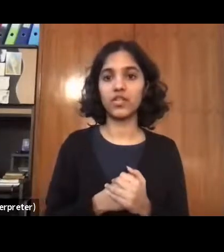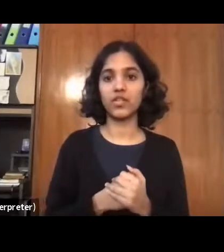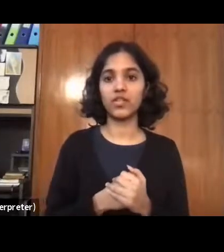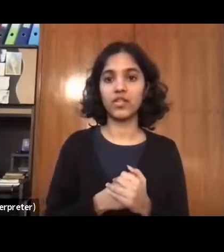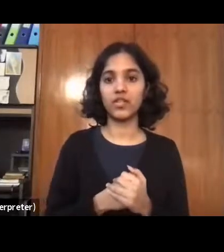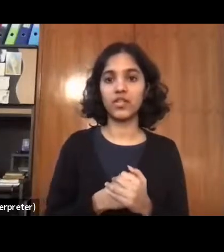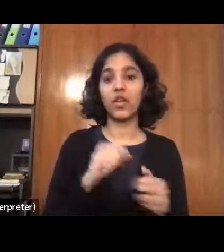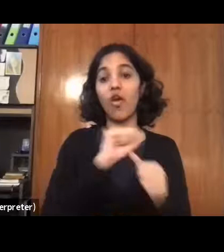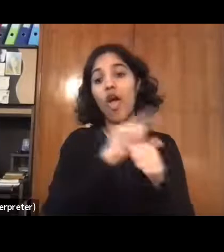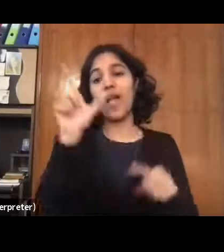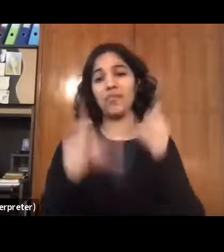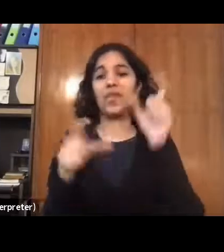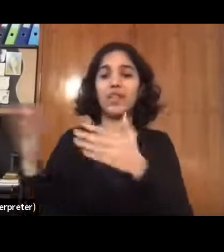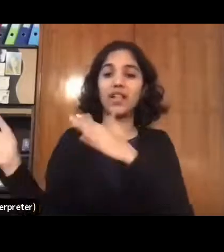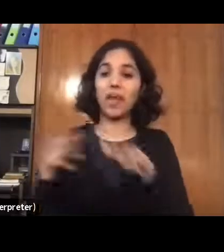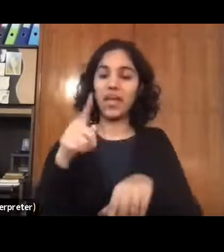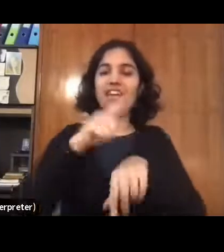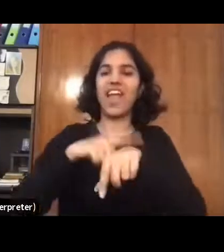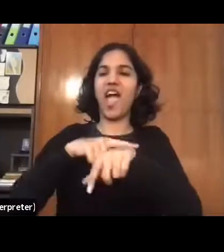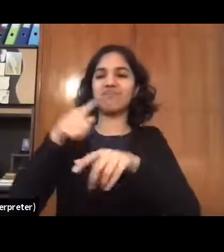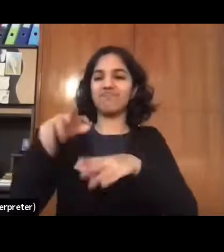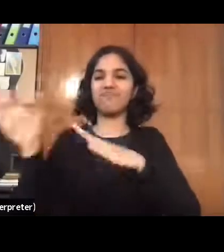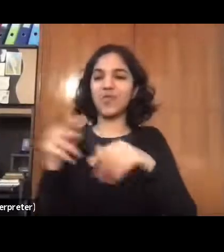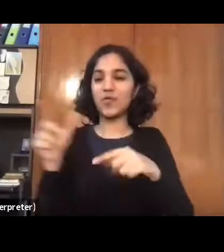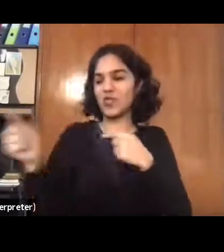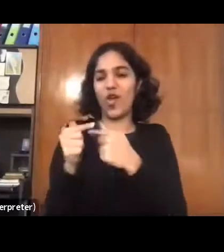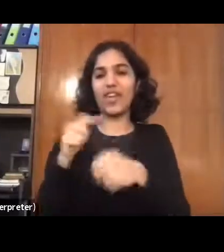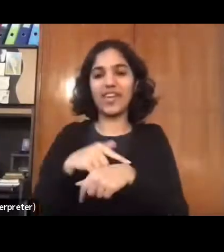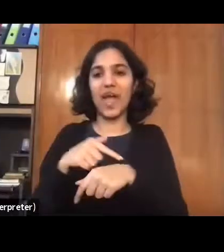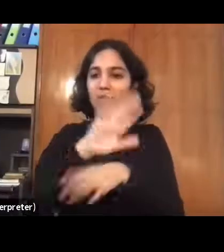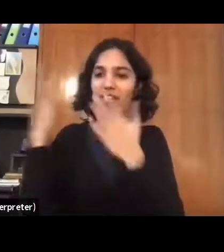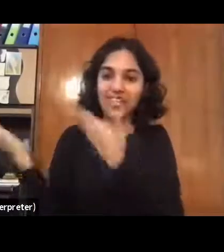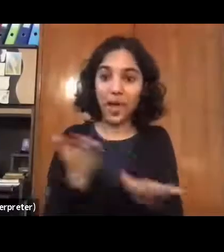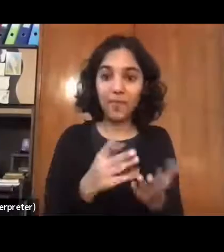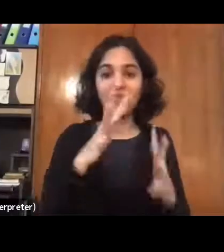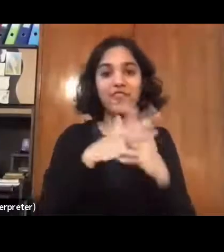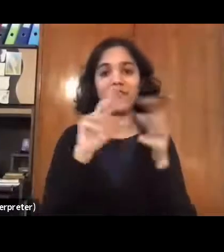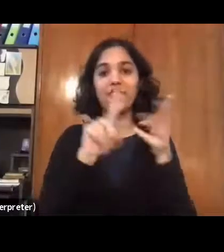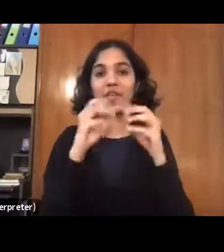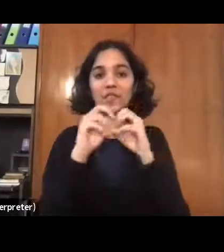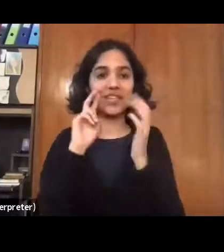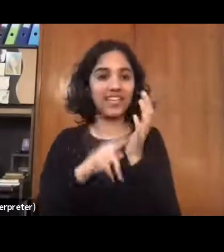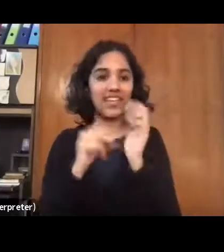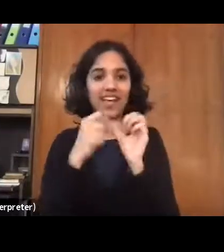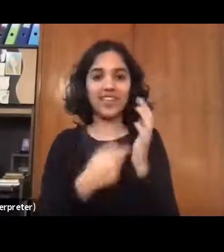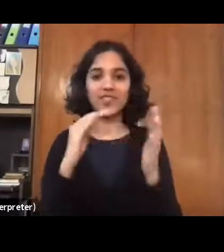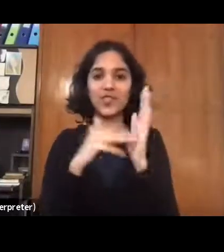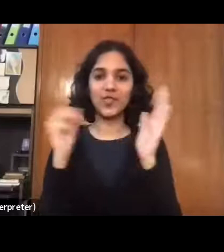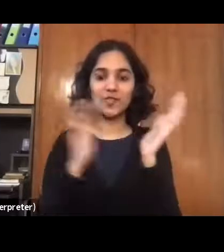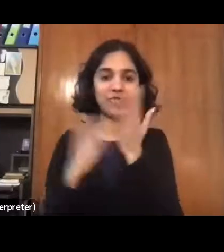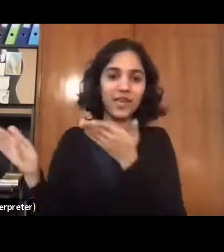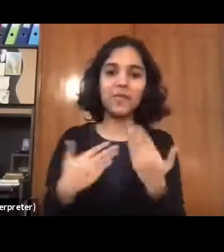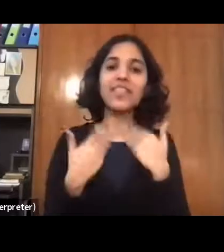and each one of you have taken out time on a very short notice for this webinar, and